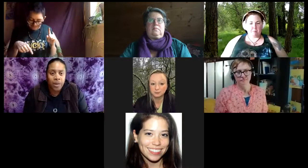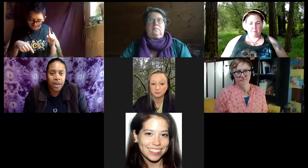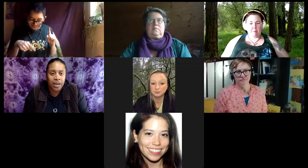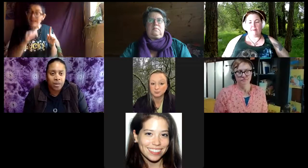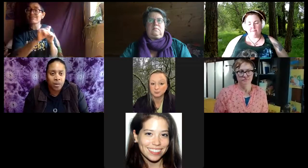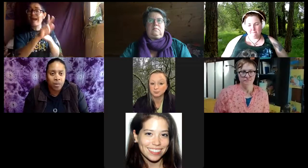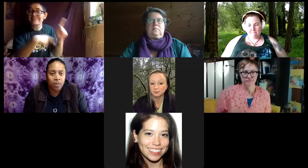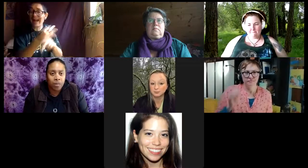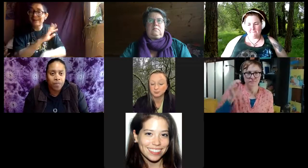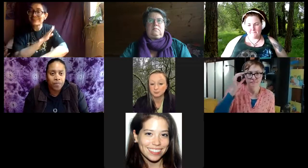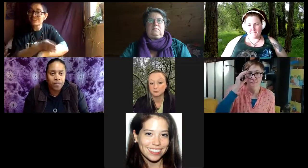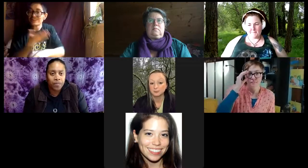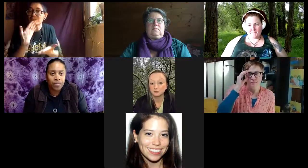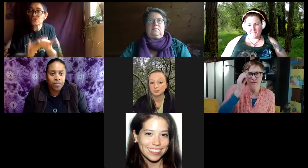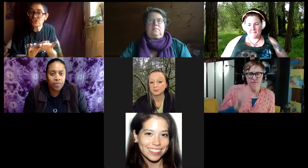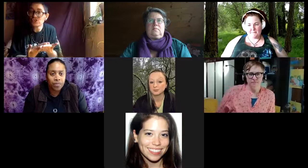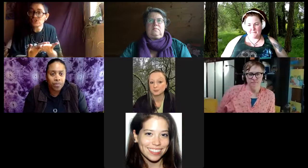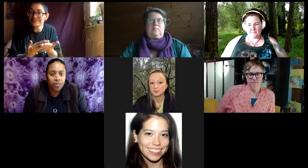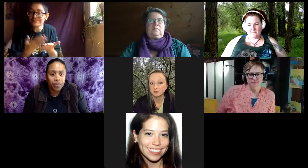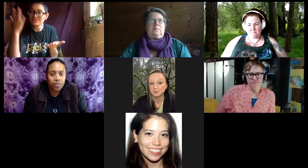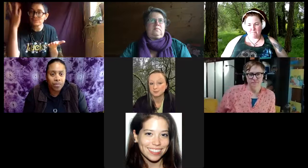course, with that. So